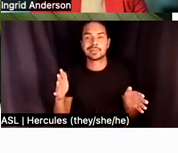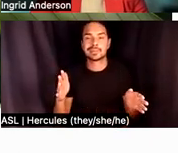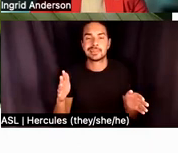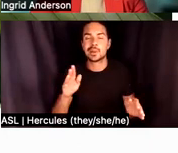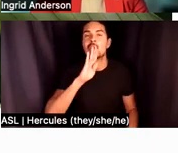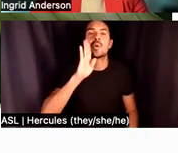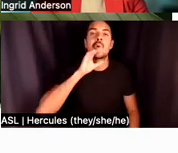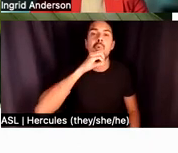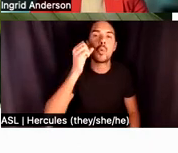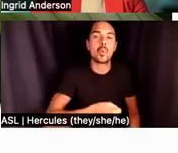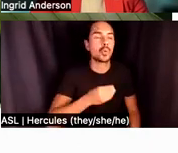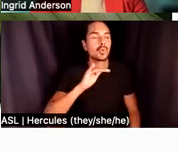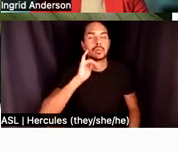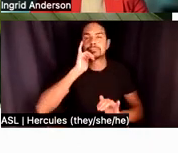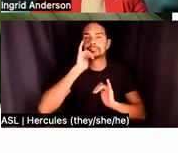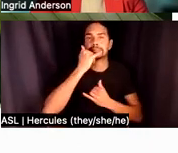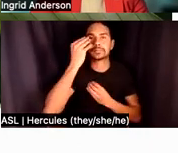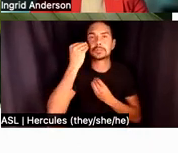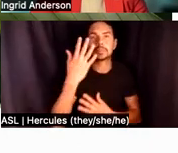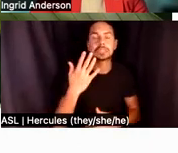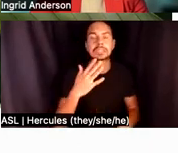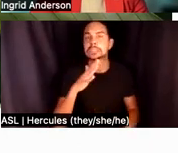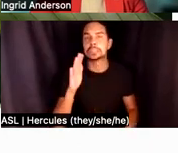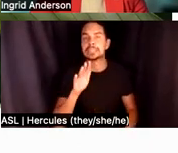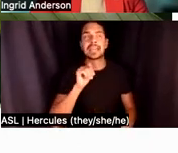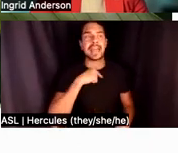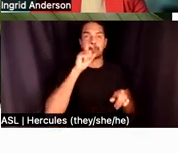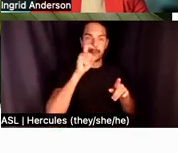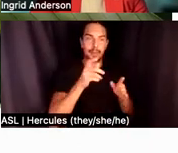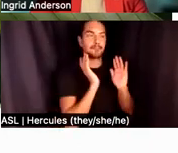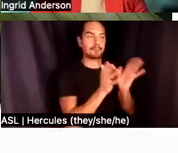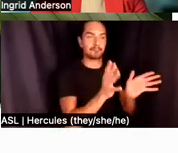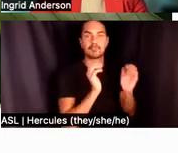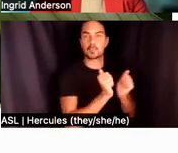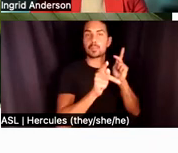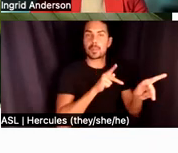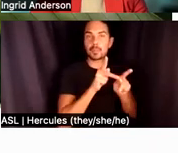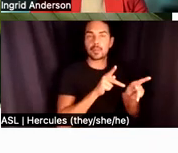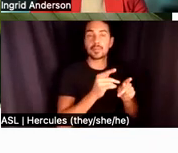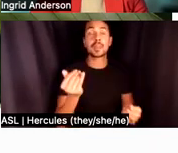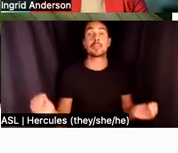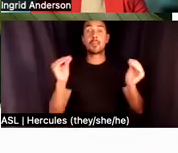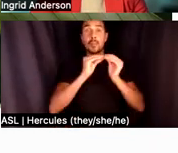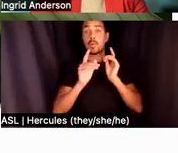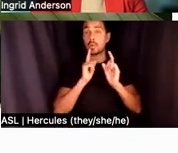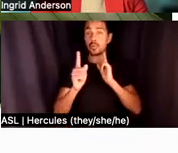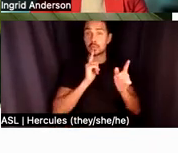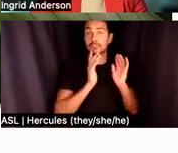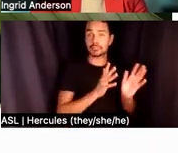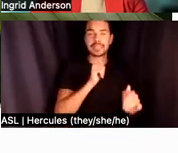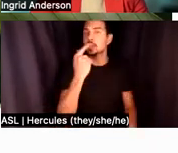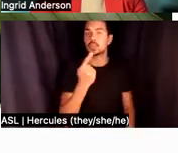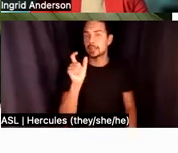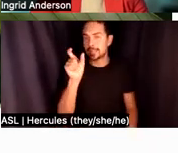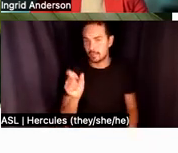or misinformation that I'm really receiving. Right. And so thinking about the more that we're able to have these conversations, because it's not just about the individual, right? Like